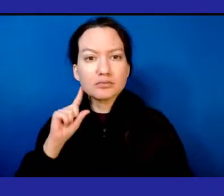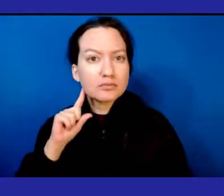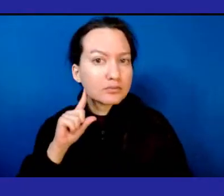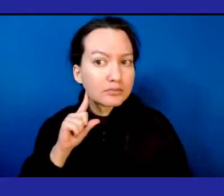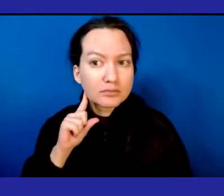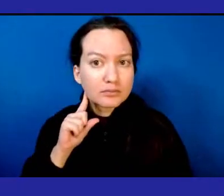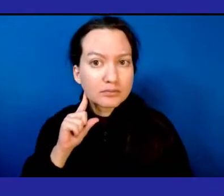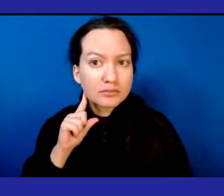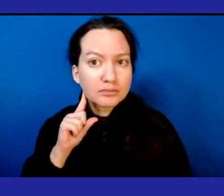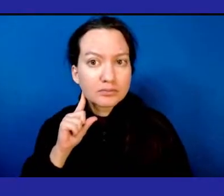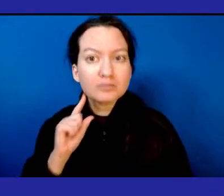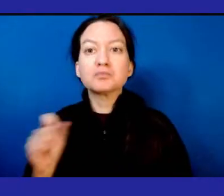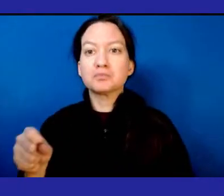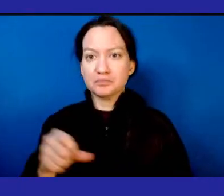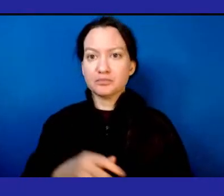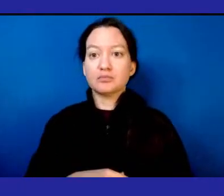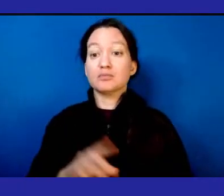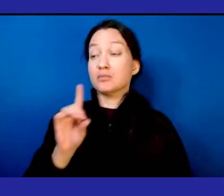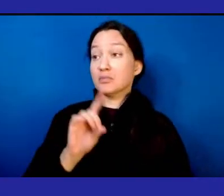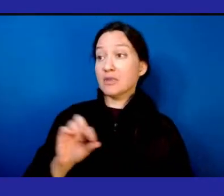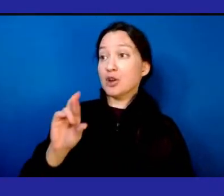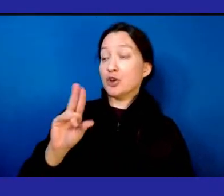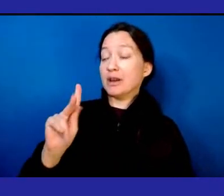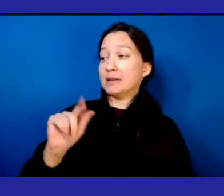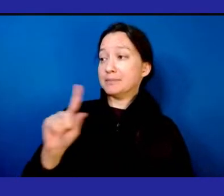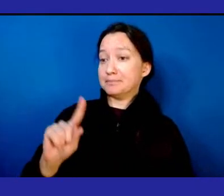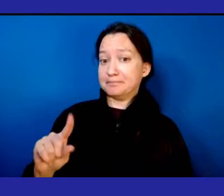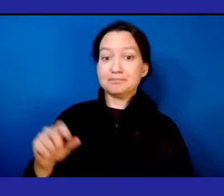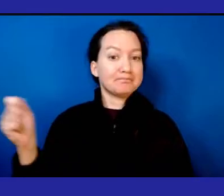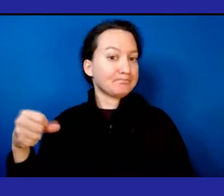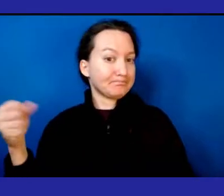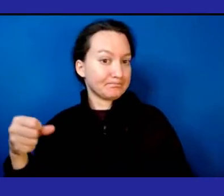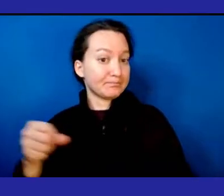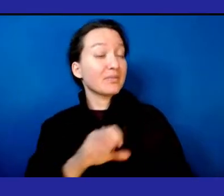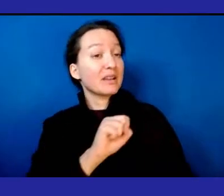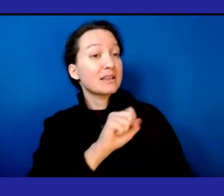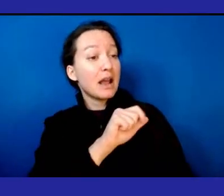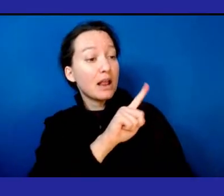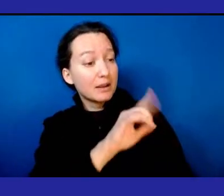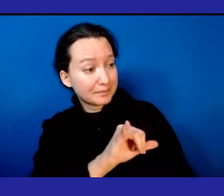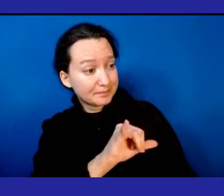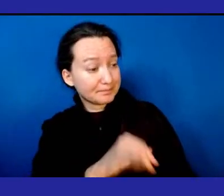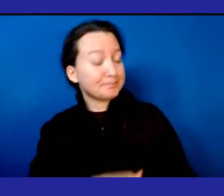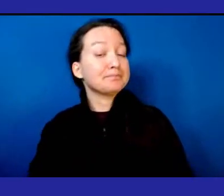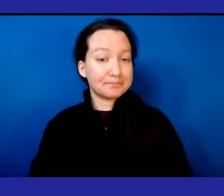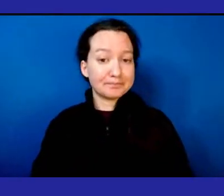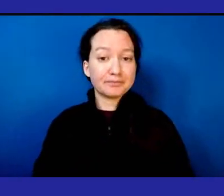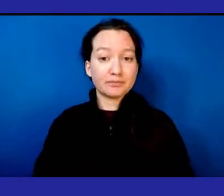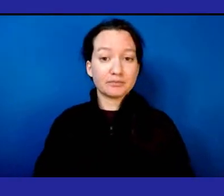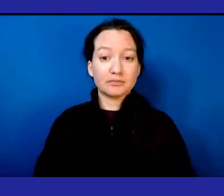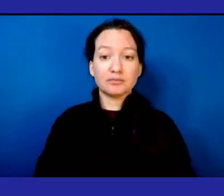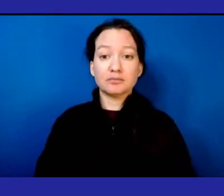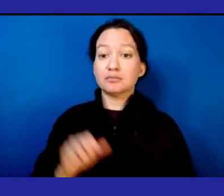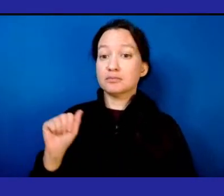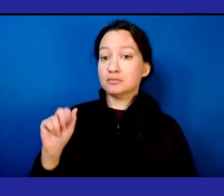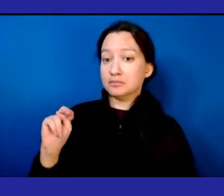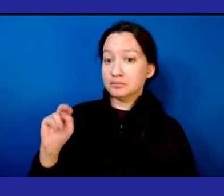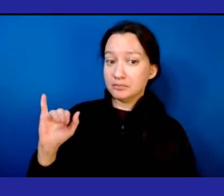Yes. Dr. Katz? Yes. Sally? Yes. Anita,